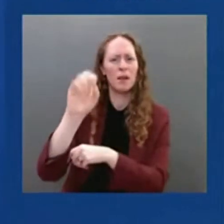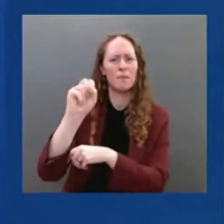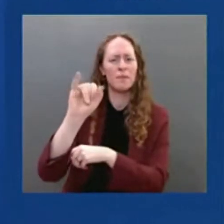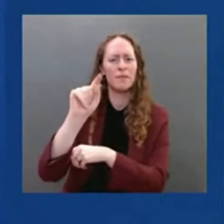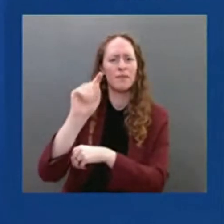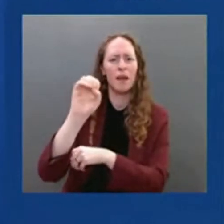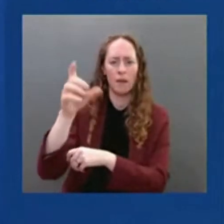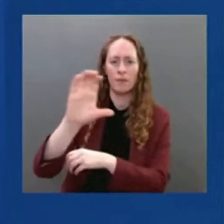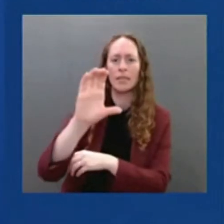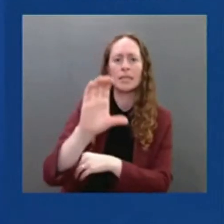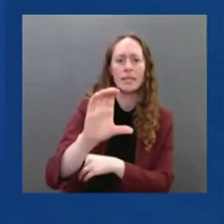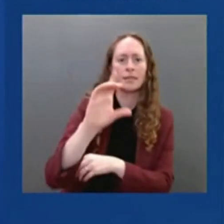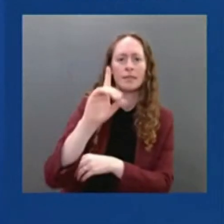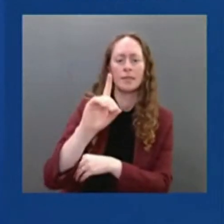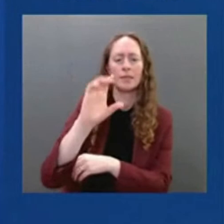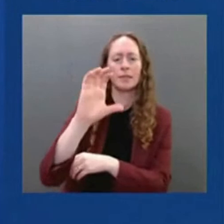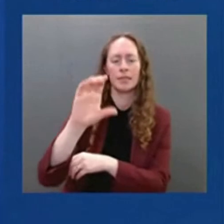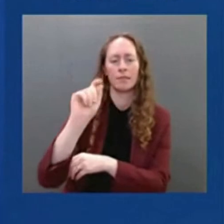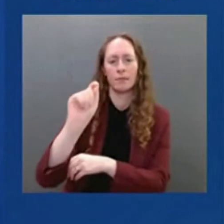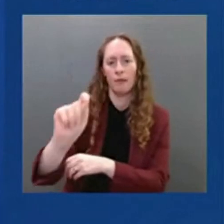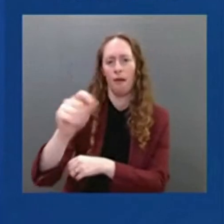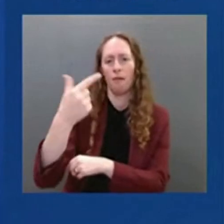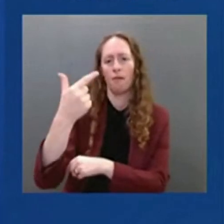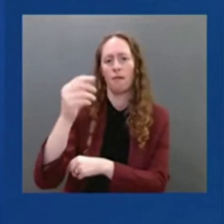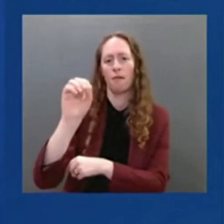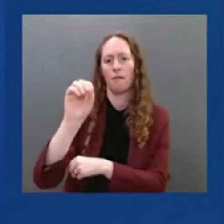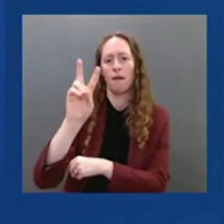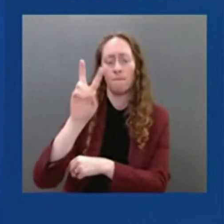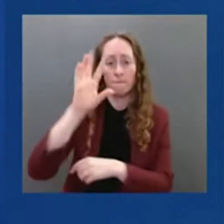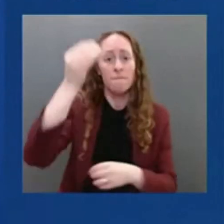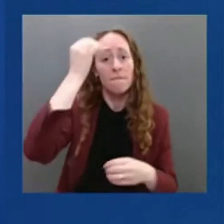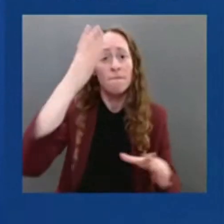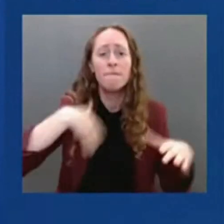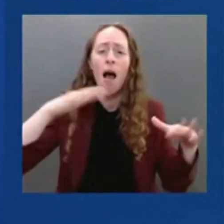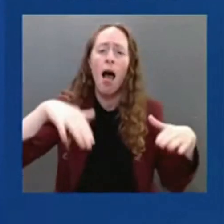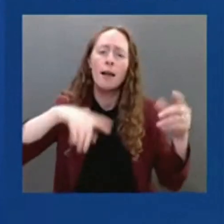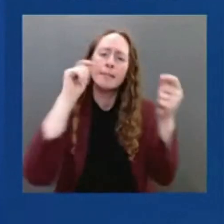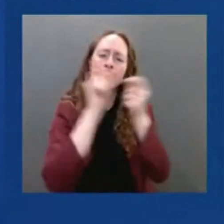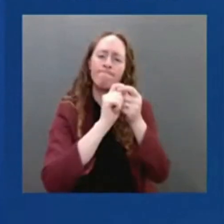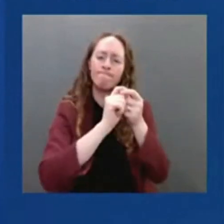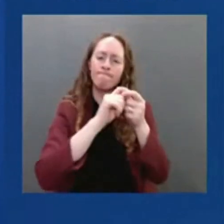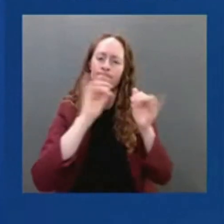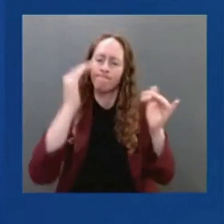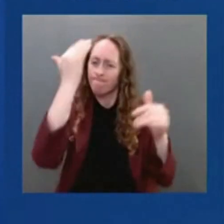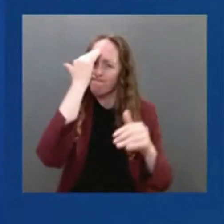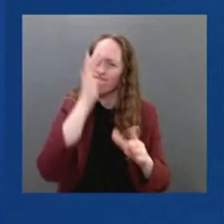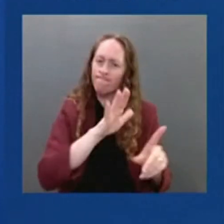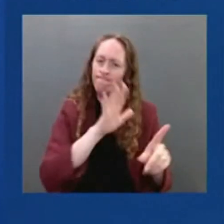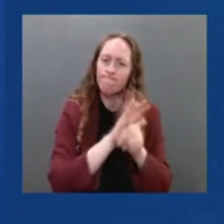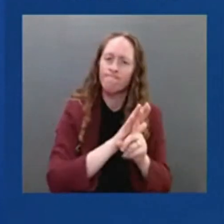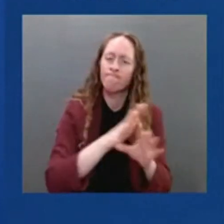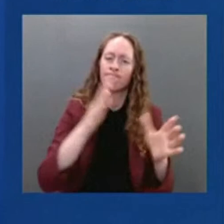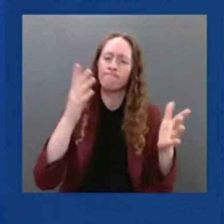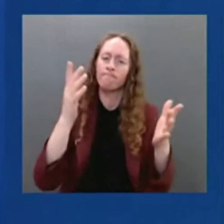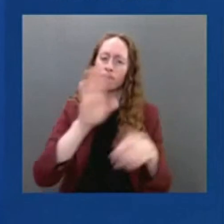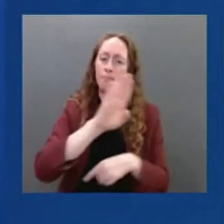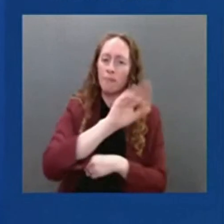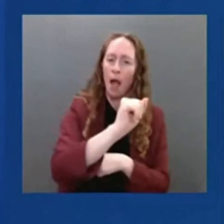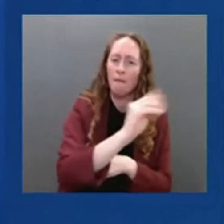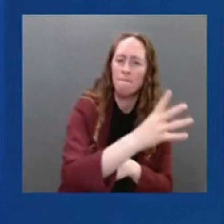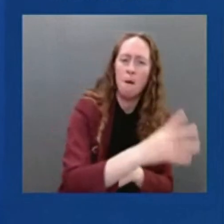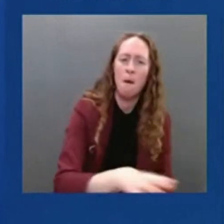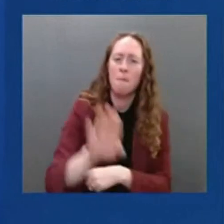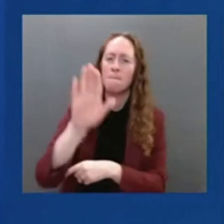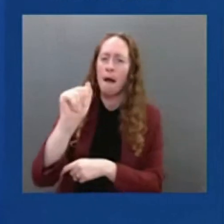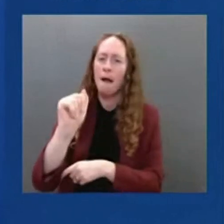our other Omicron subvariants, but we do know it to be more transmissible and more immune evading. People with prior